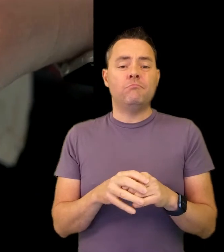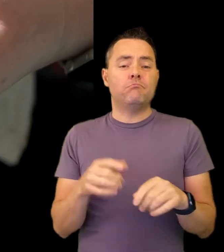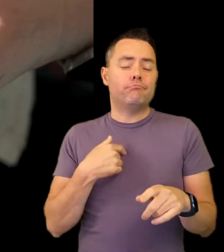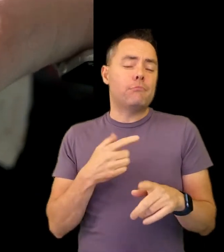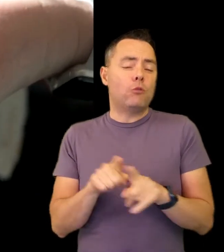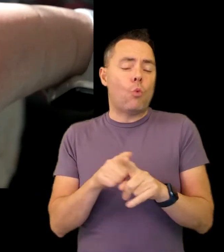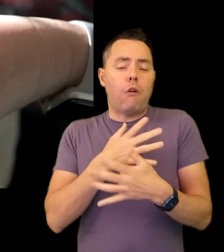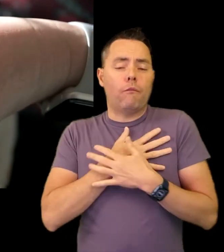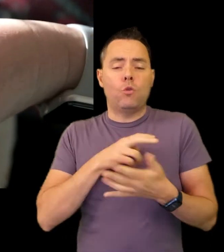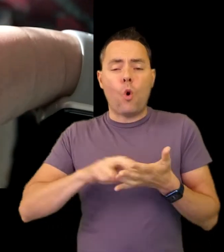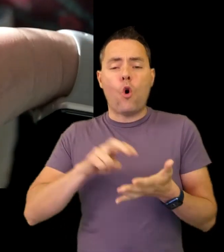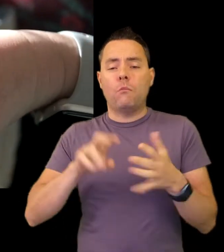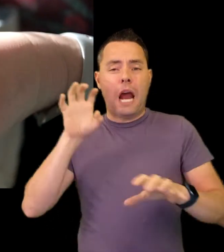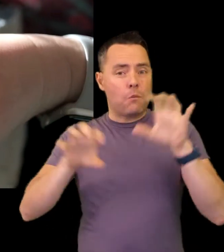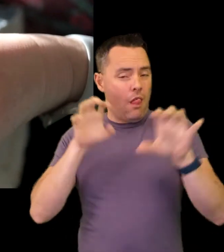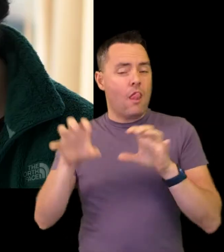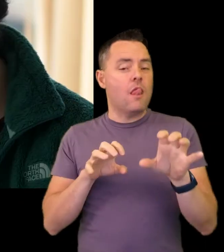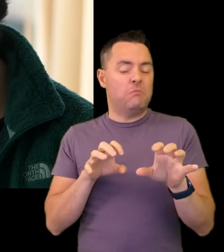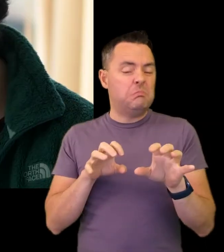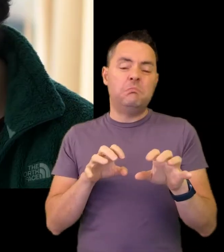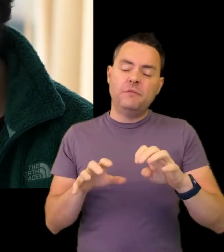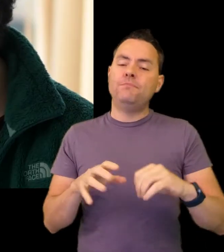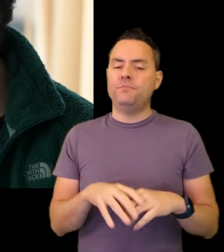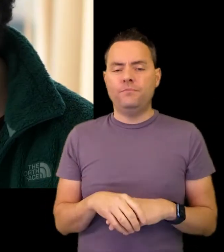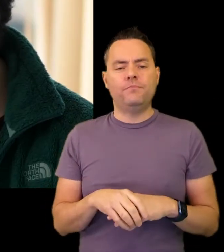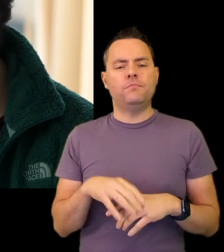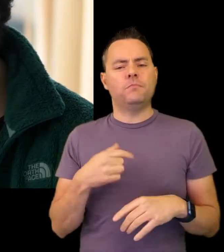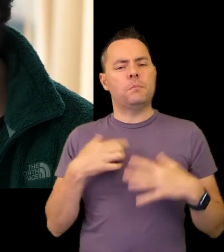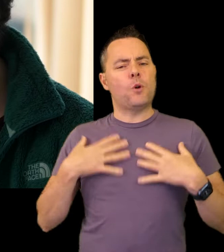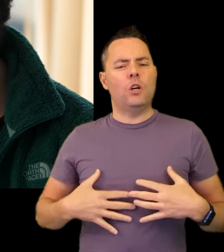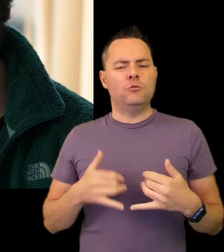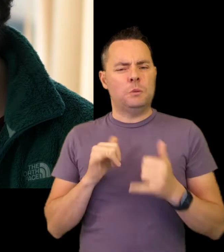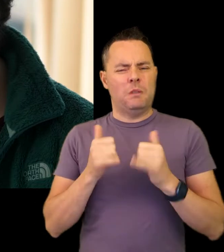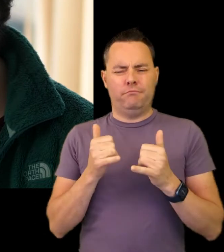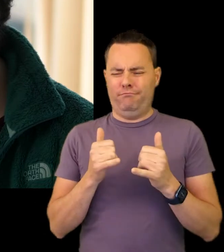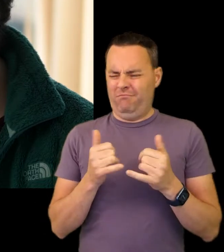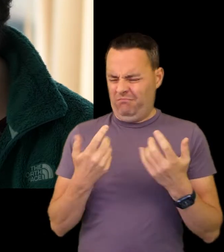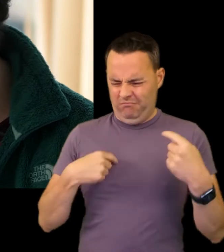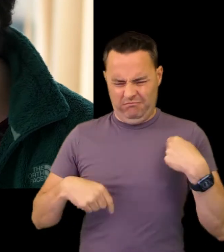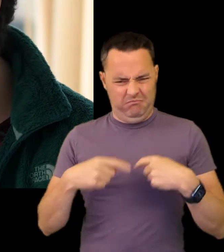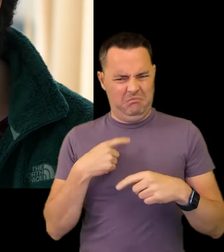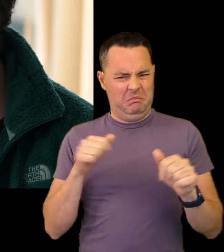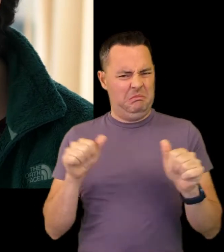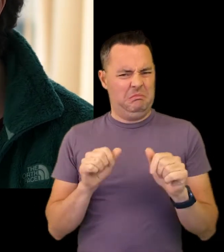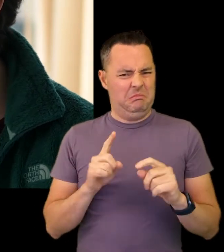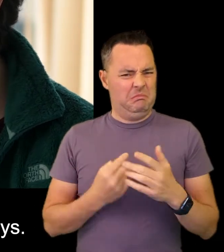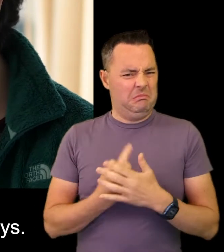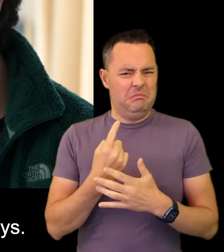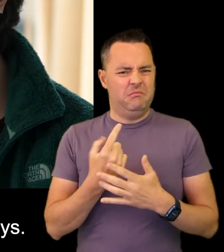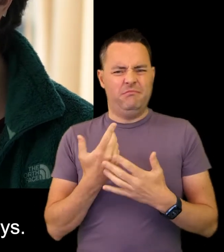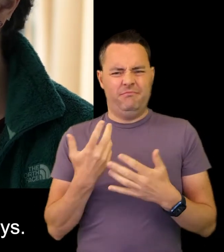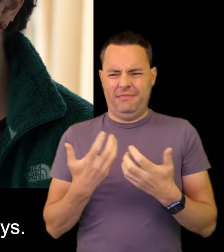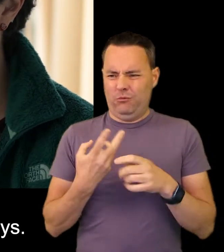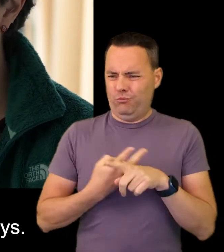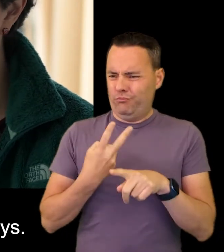I love walking and climbing as well, but my body puts some limits on how